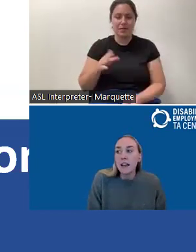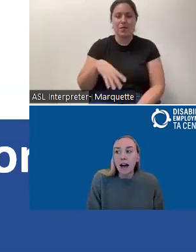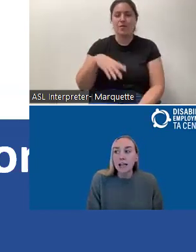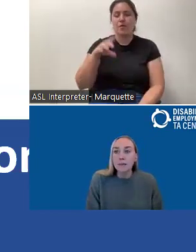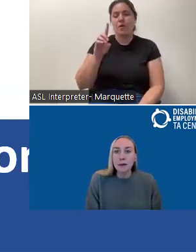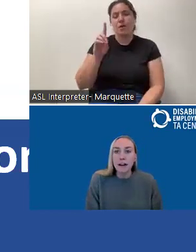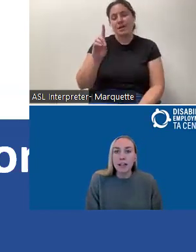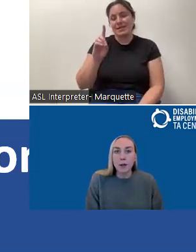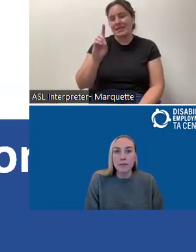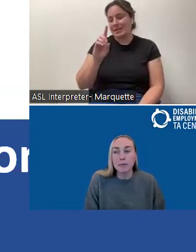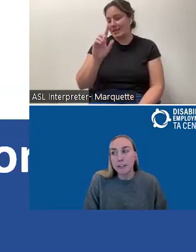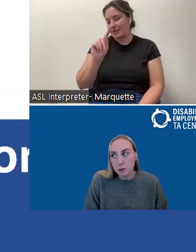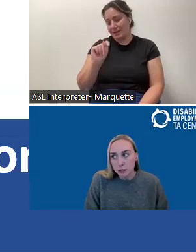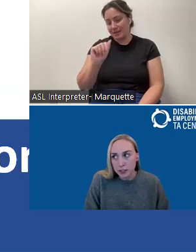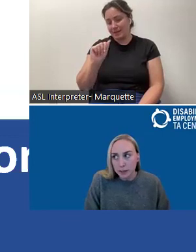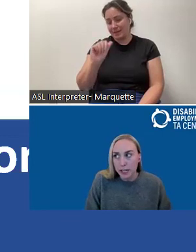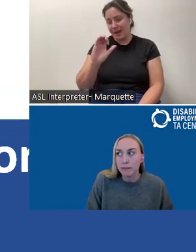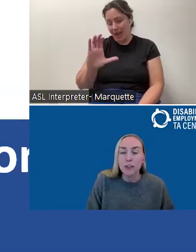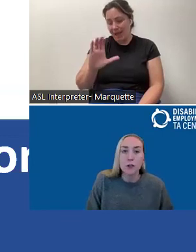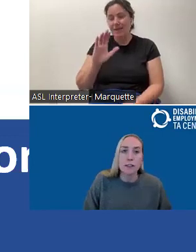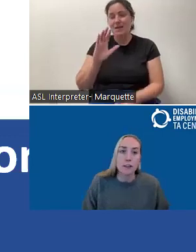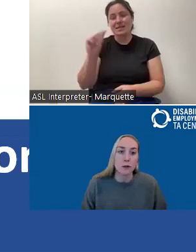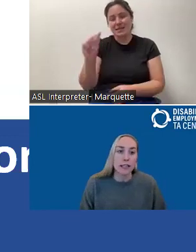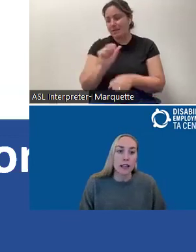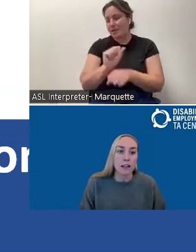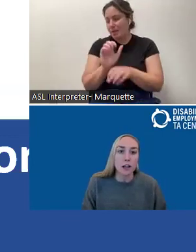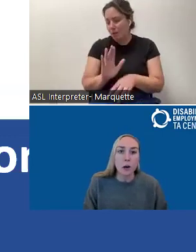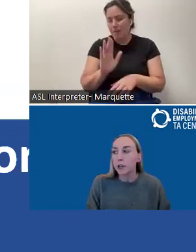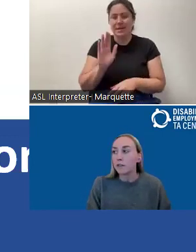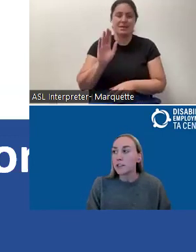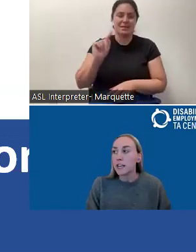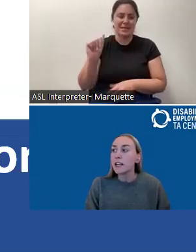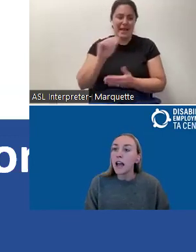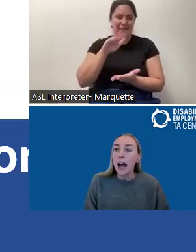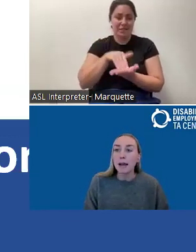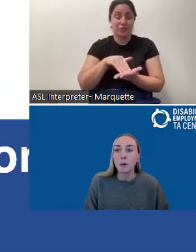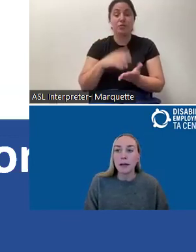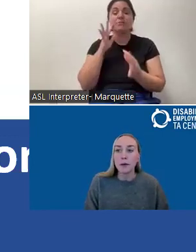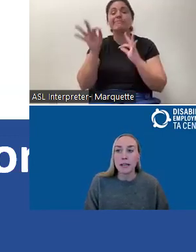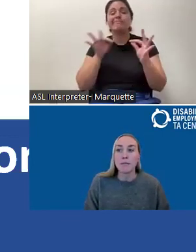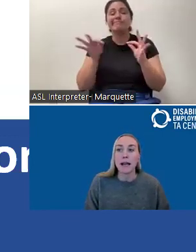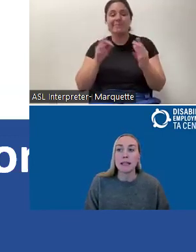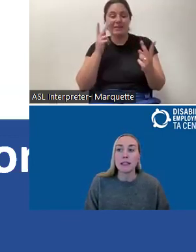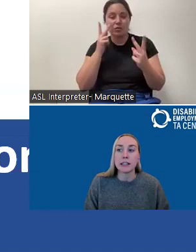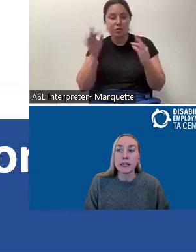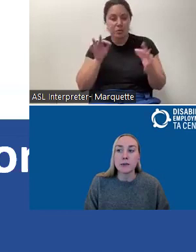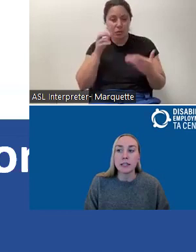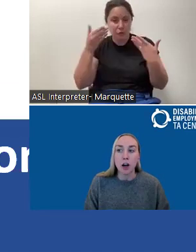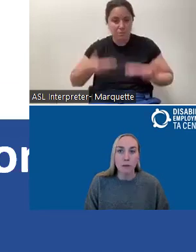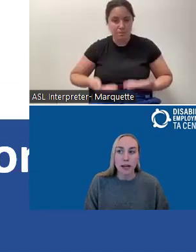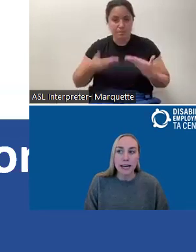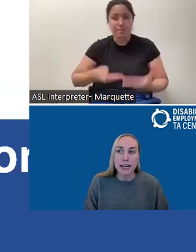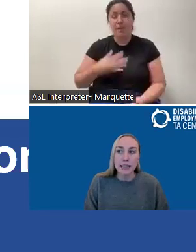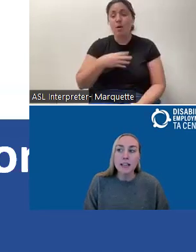DETAC. Let me provide a quick visual description for those of you with low or no vision. I'm a white woman in my mid-30s